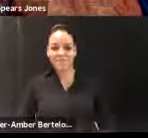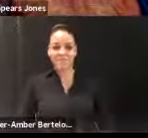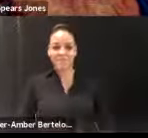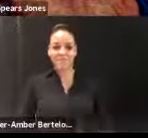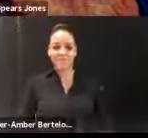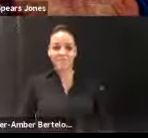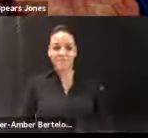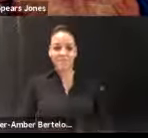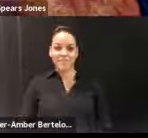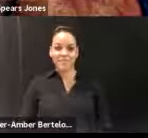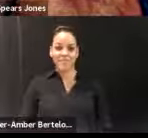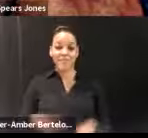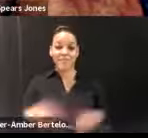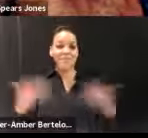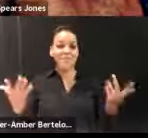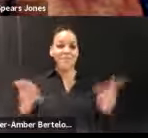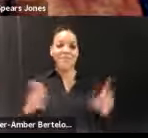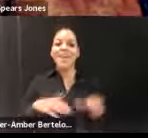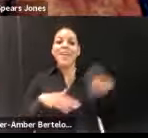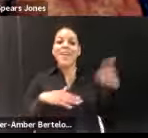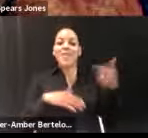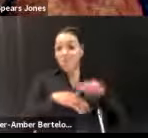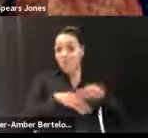And another Puerto Rican is coming up.